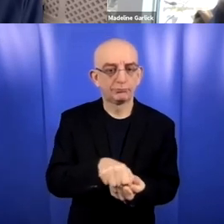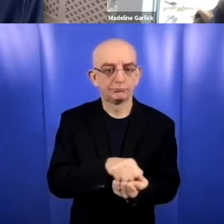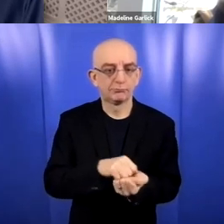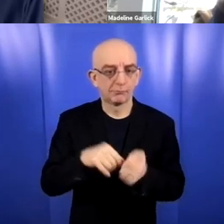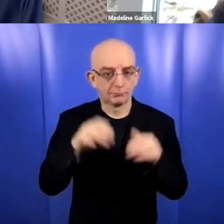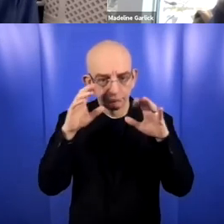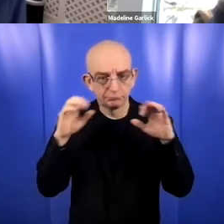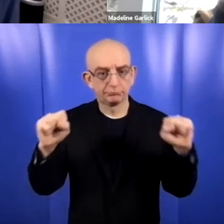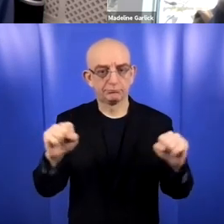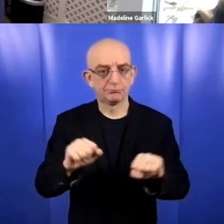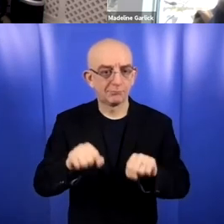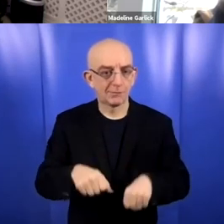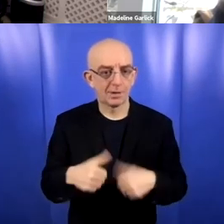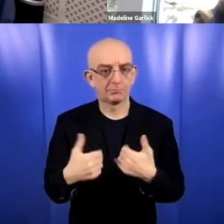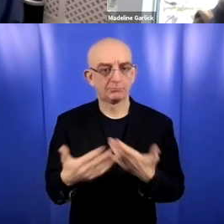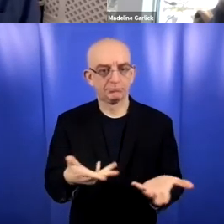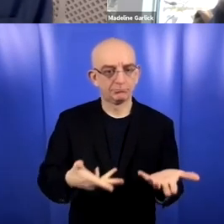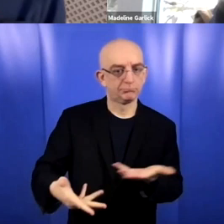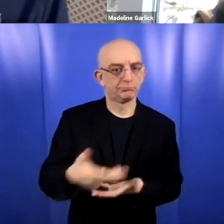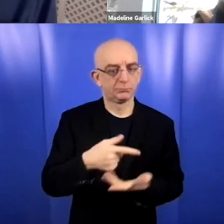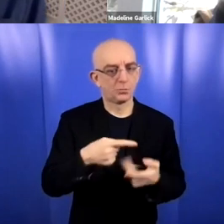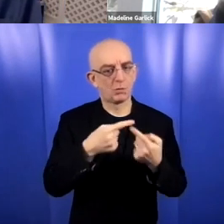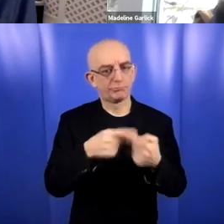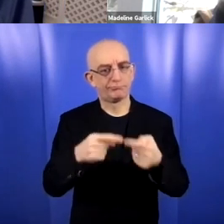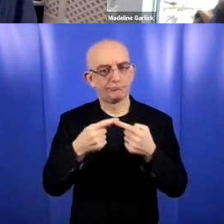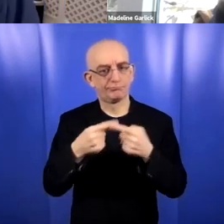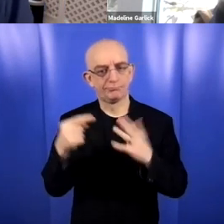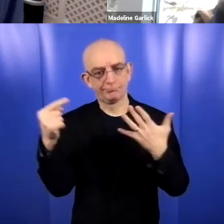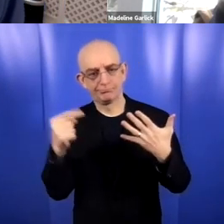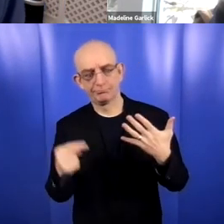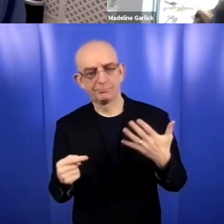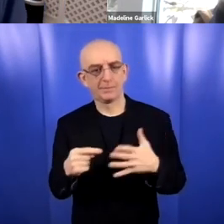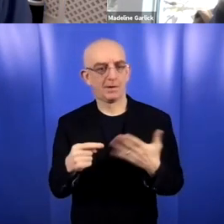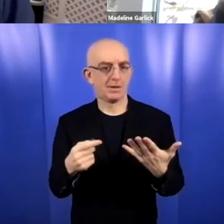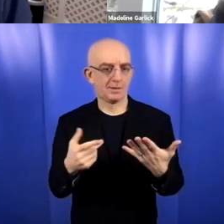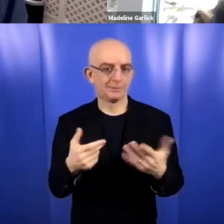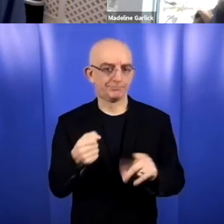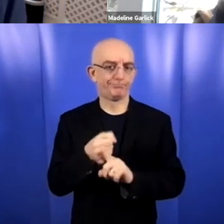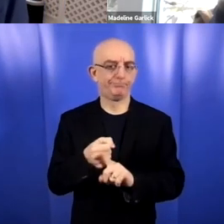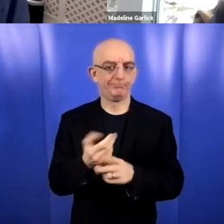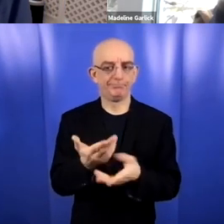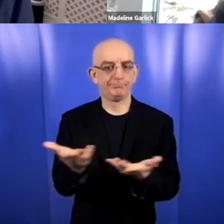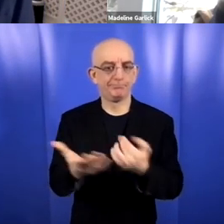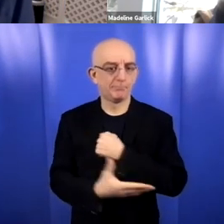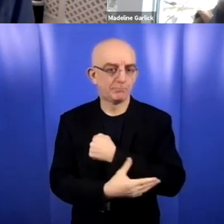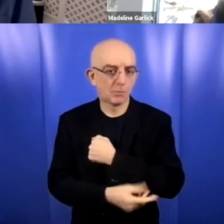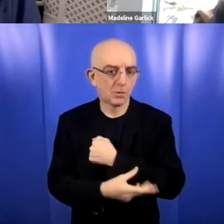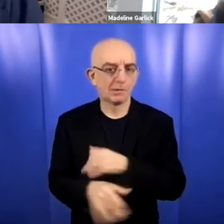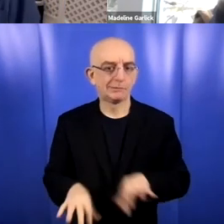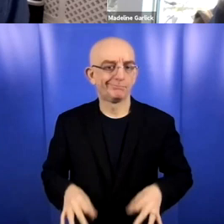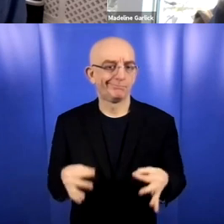they do in the global north. So yet again, those countries that are most affected by